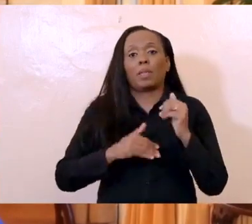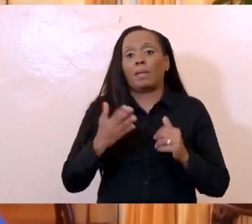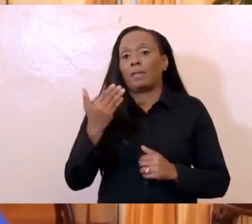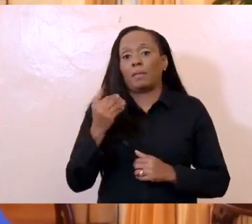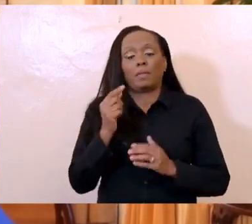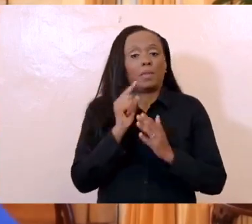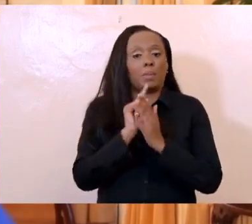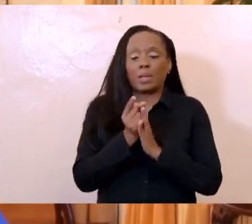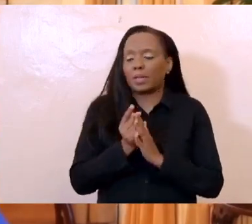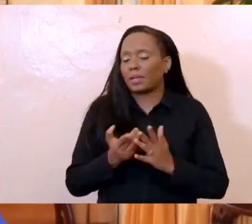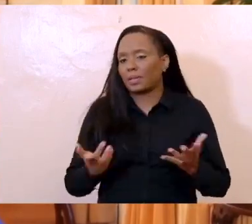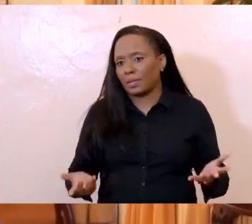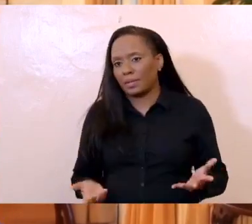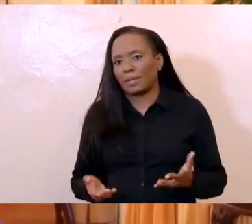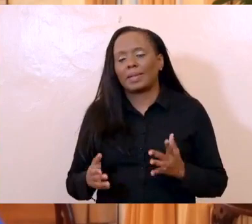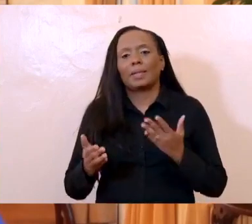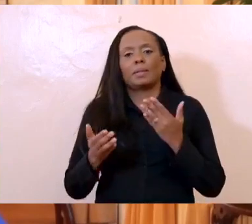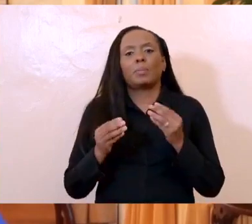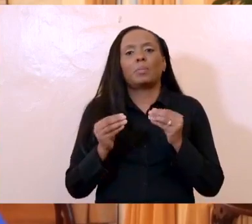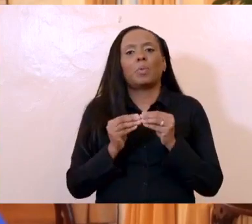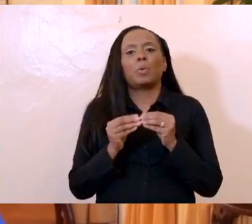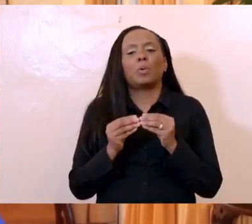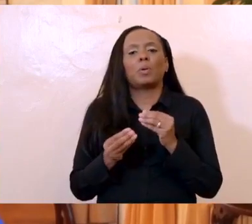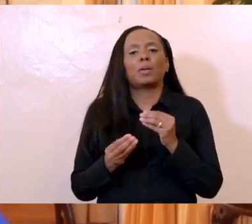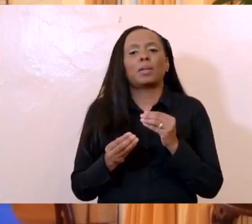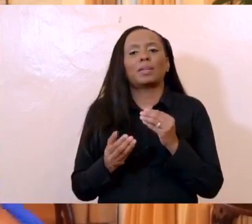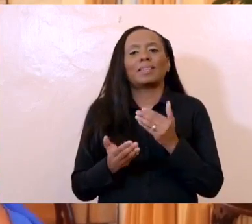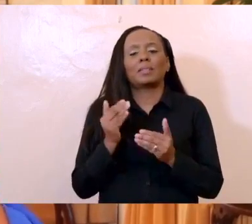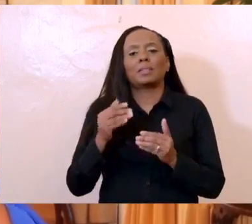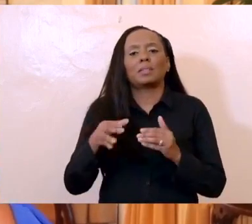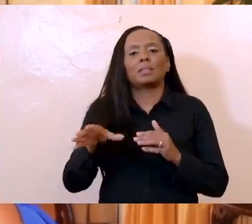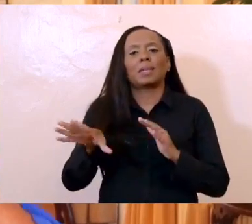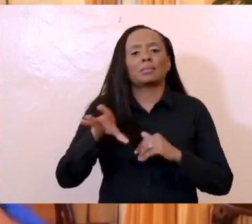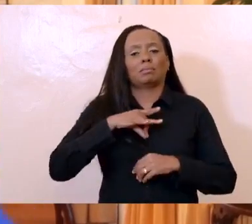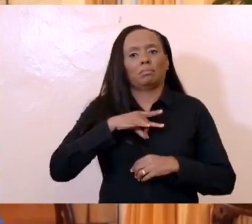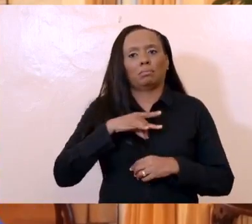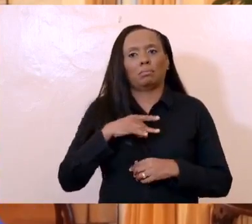the person. So thank you very much for giving that guidance.